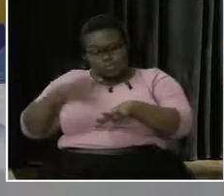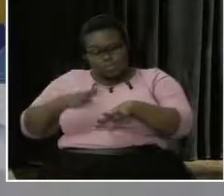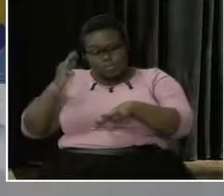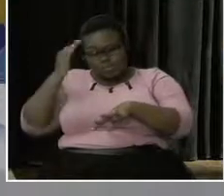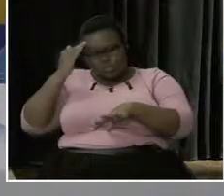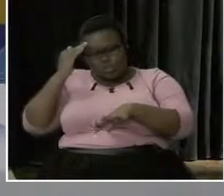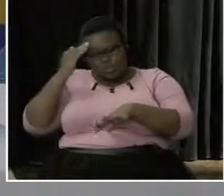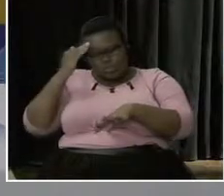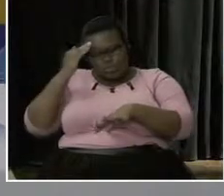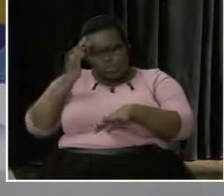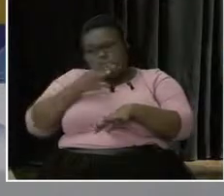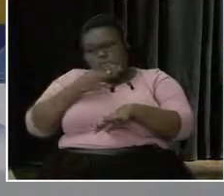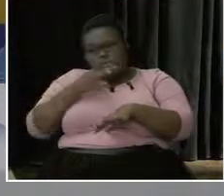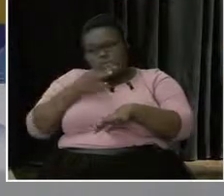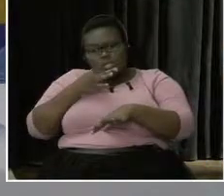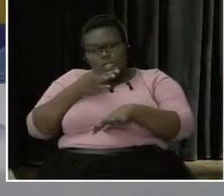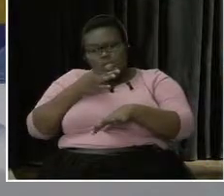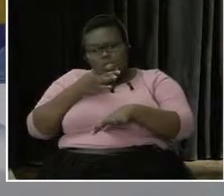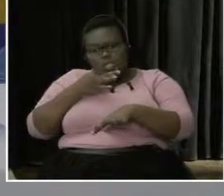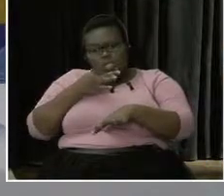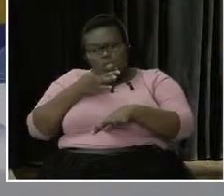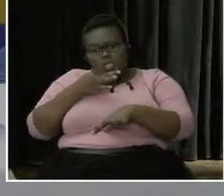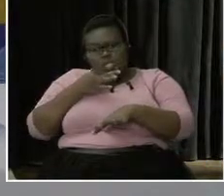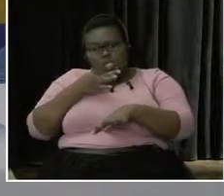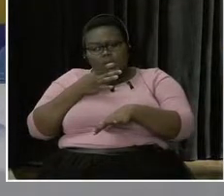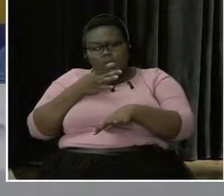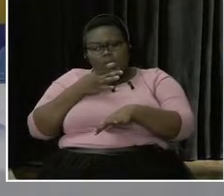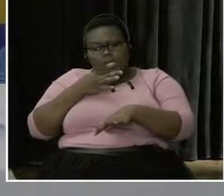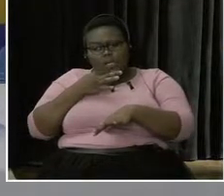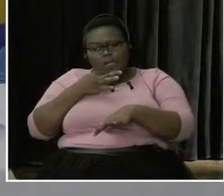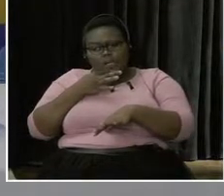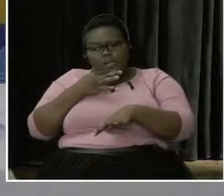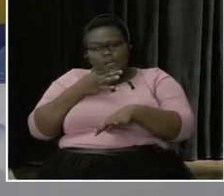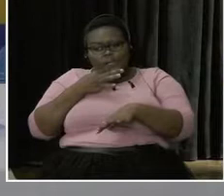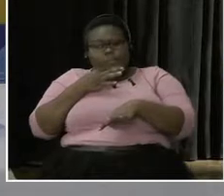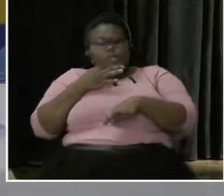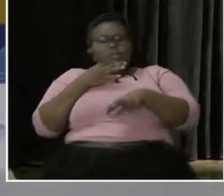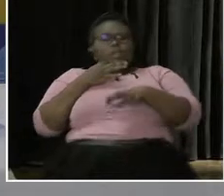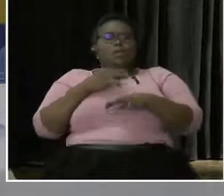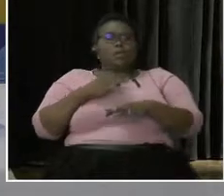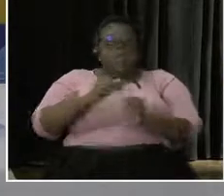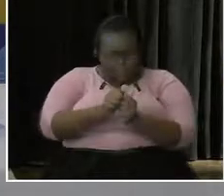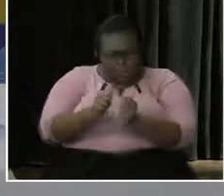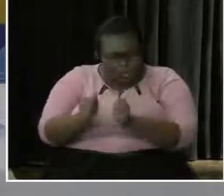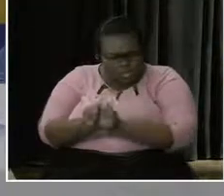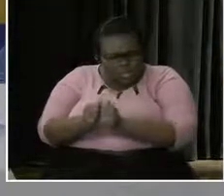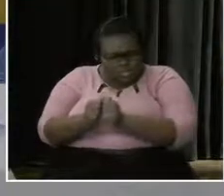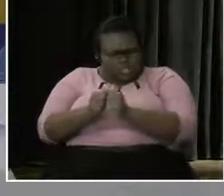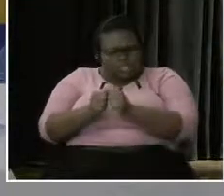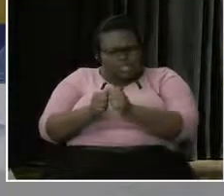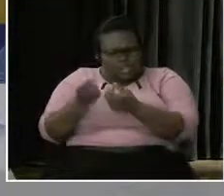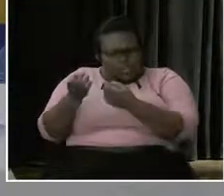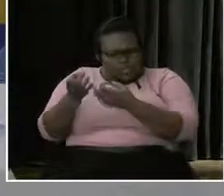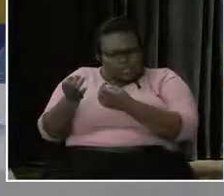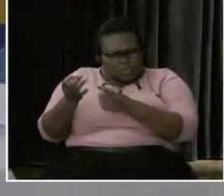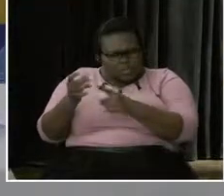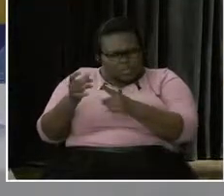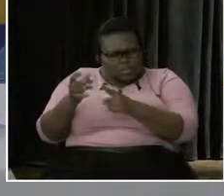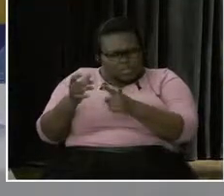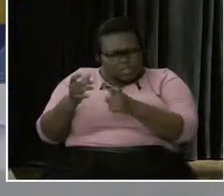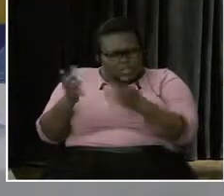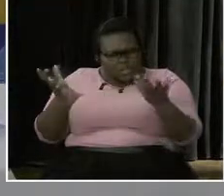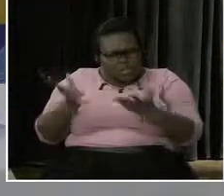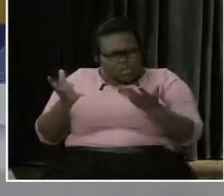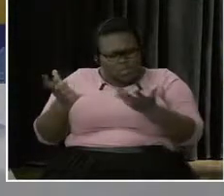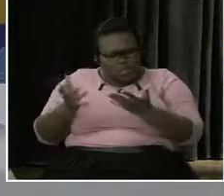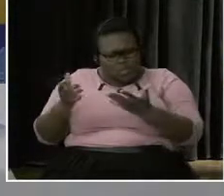my colleagues that have finished from the other side have this information that we don't